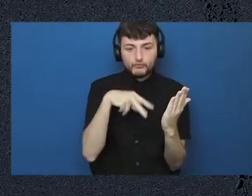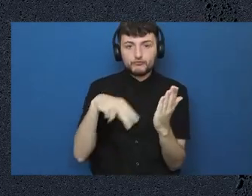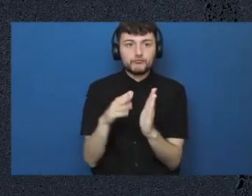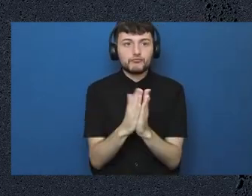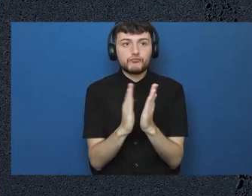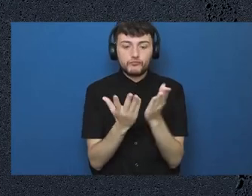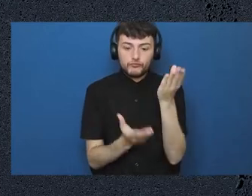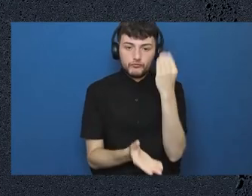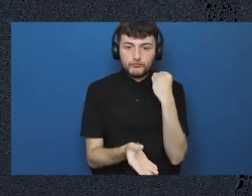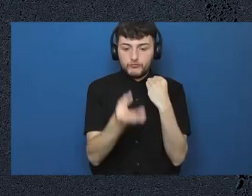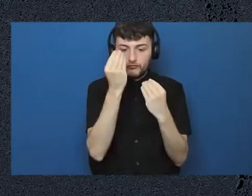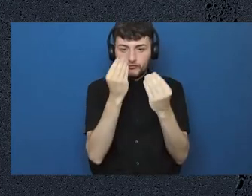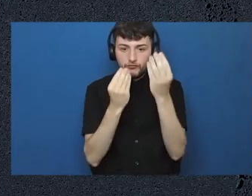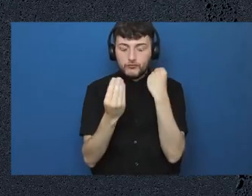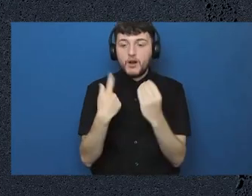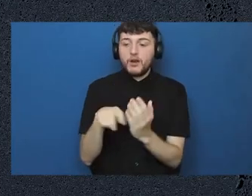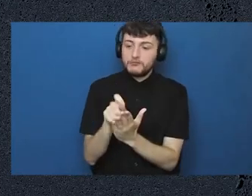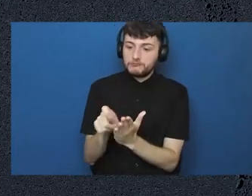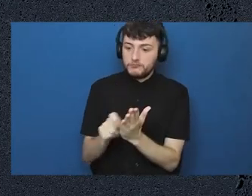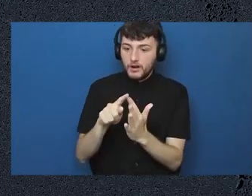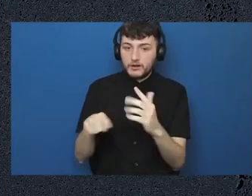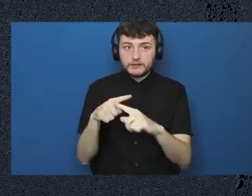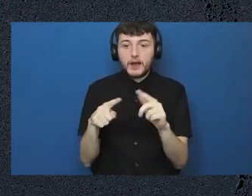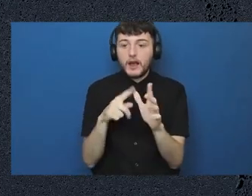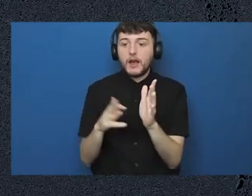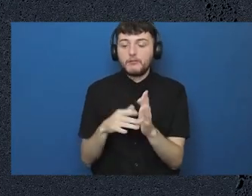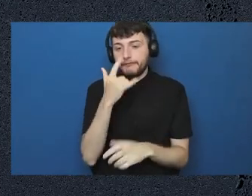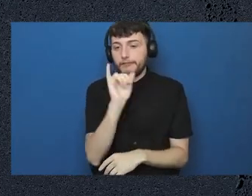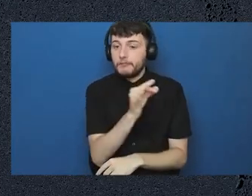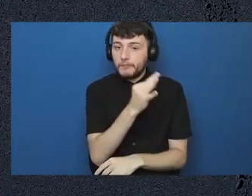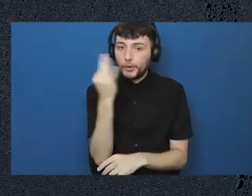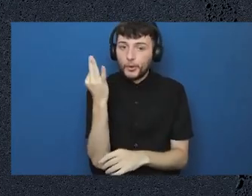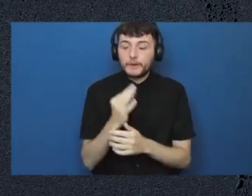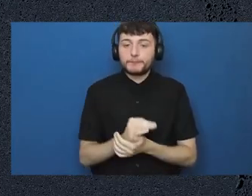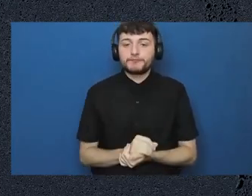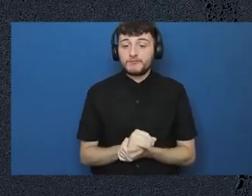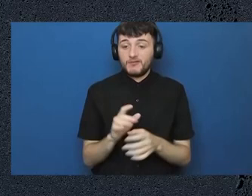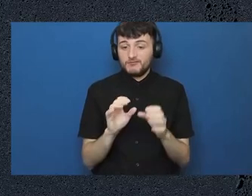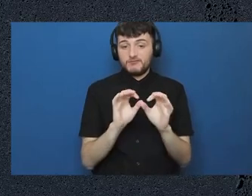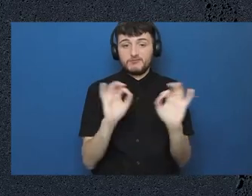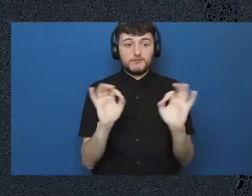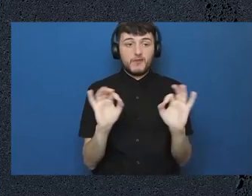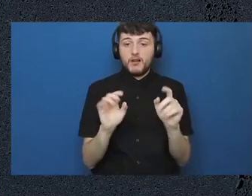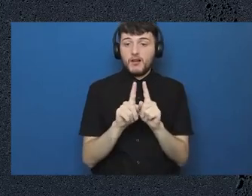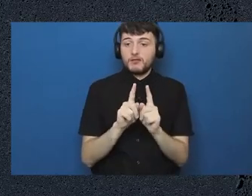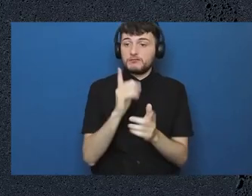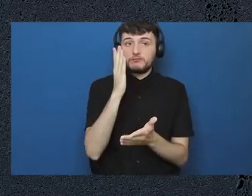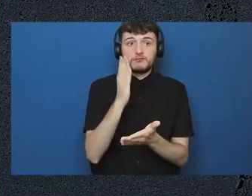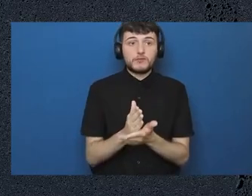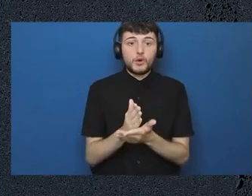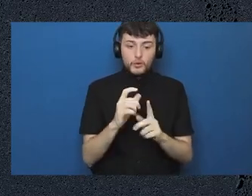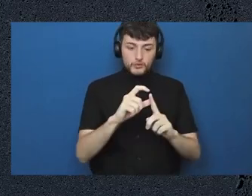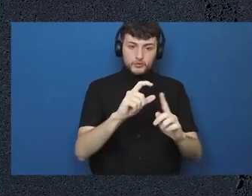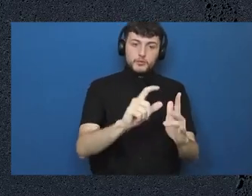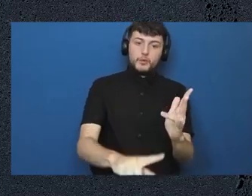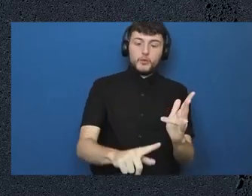taking an exam, and that's just really boring. And you don't actually get to really do science